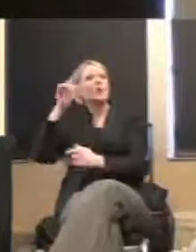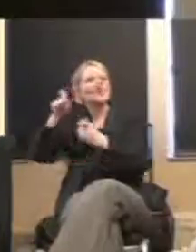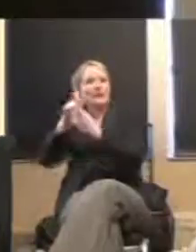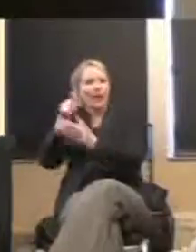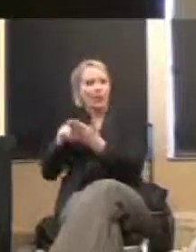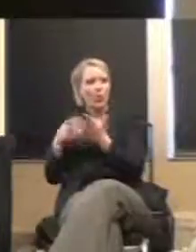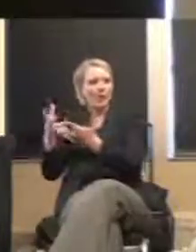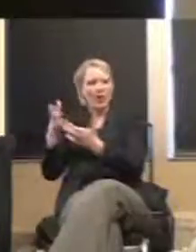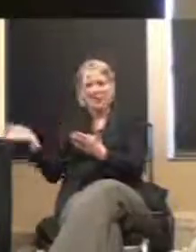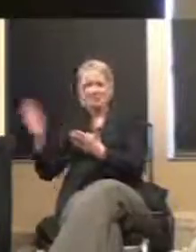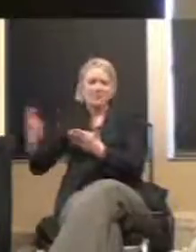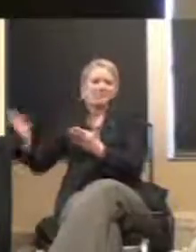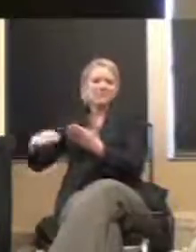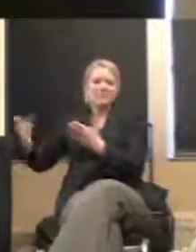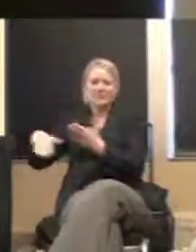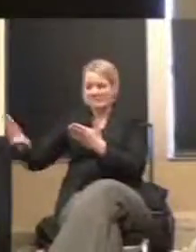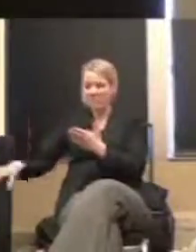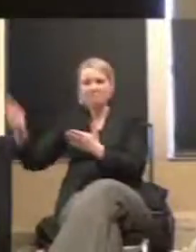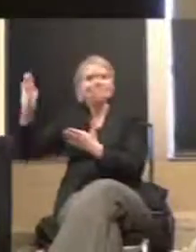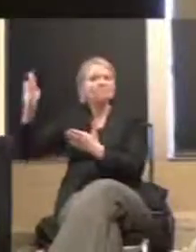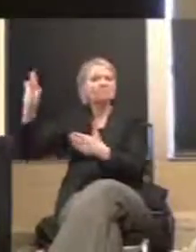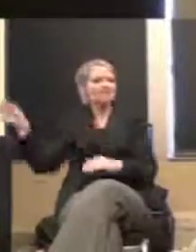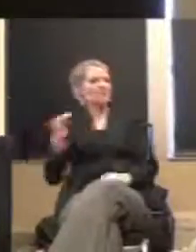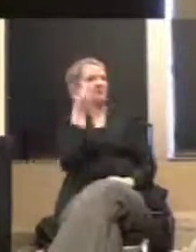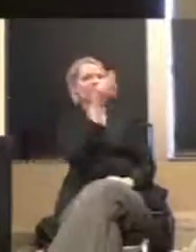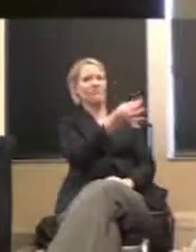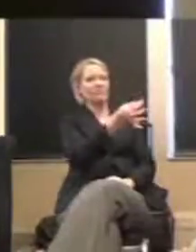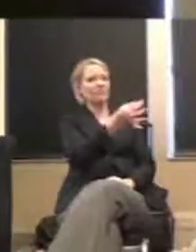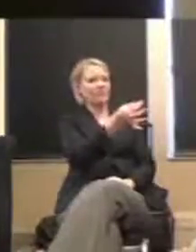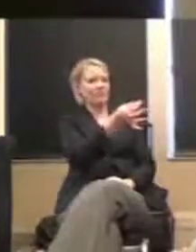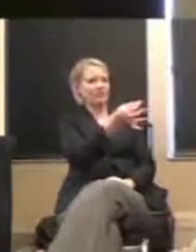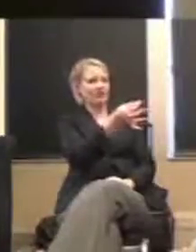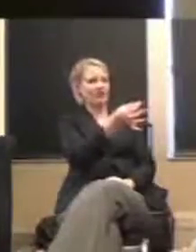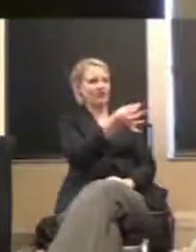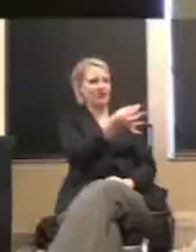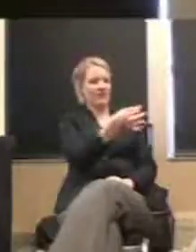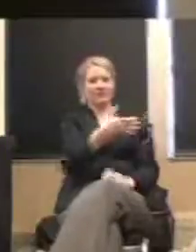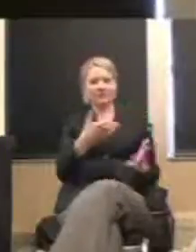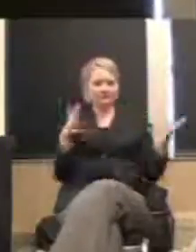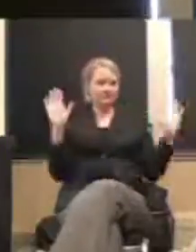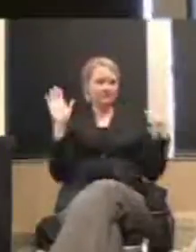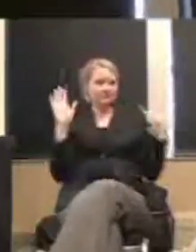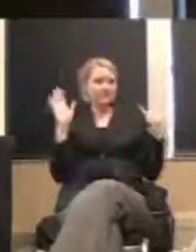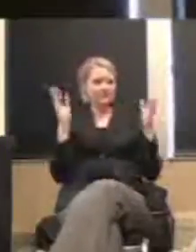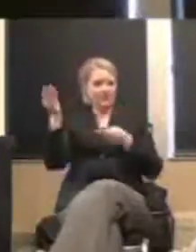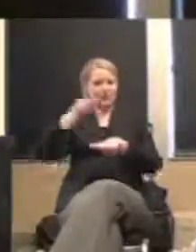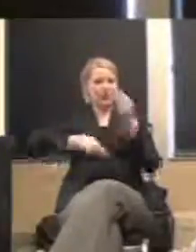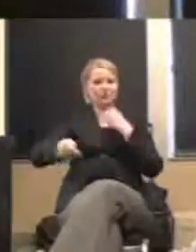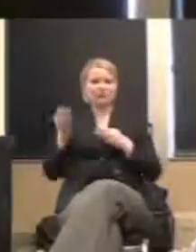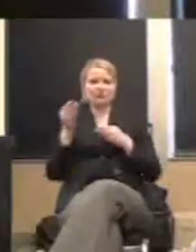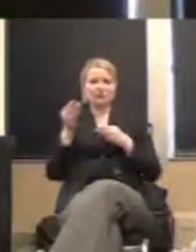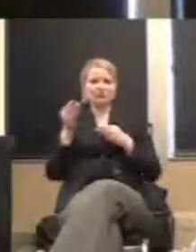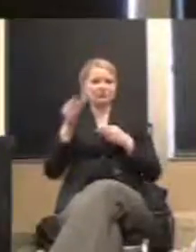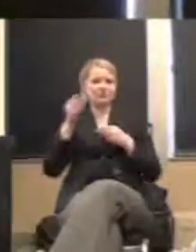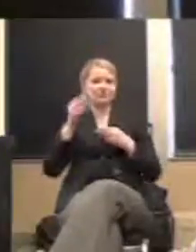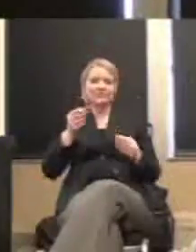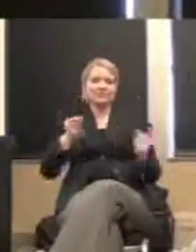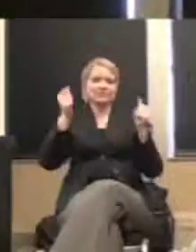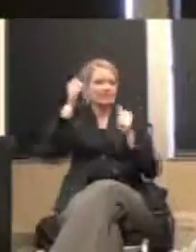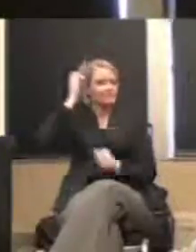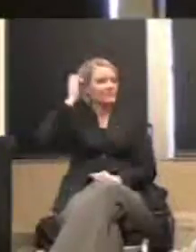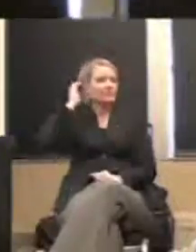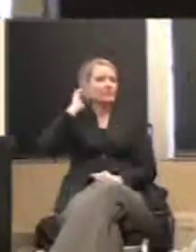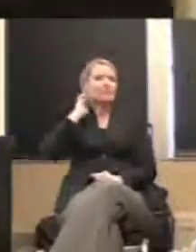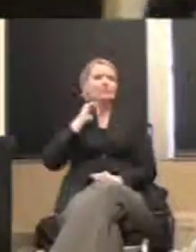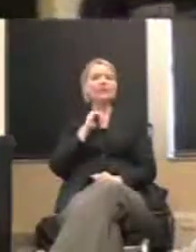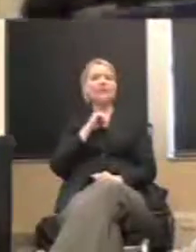want, exactly what they're looking for, tear off that icon, put it on their strip, and then exchange it with the communication partner.